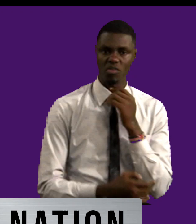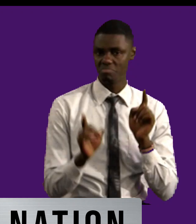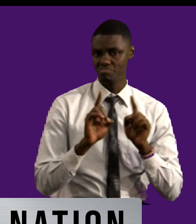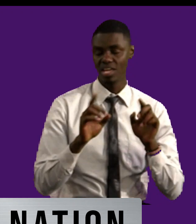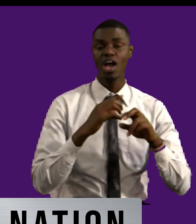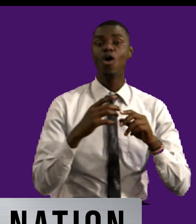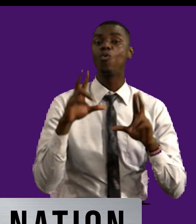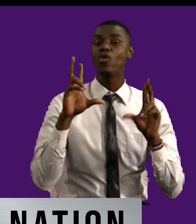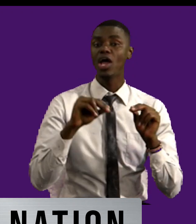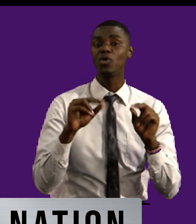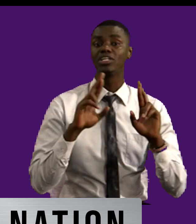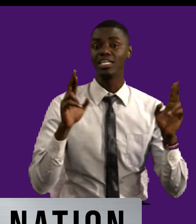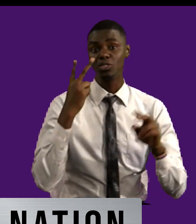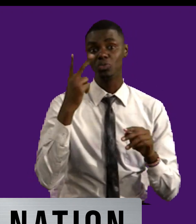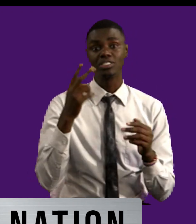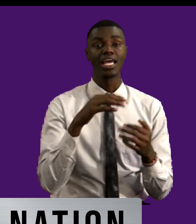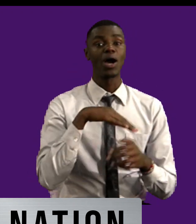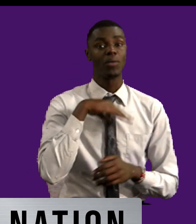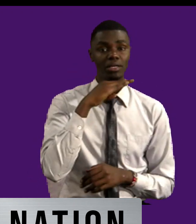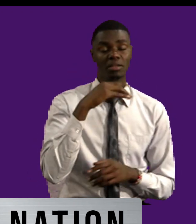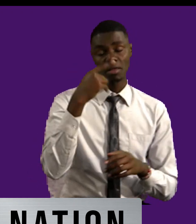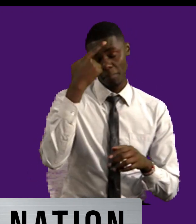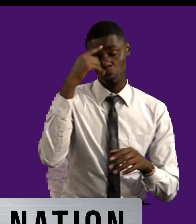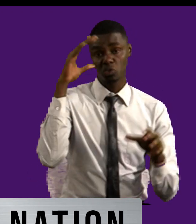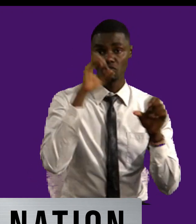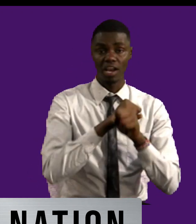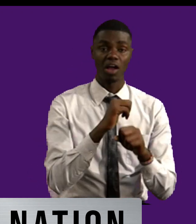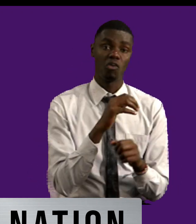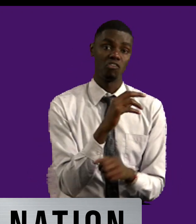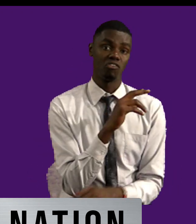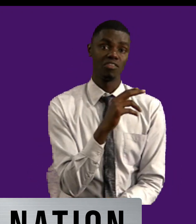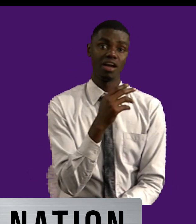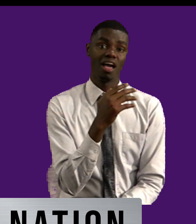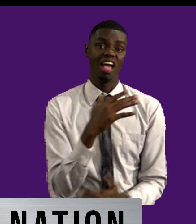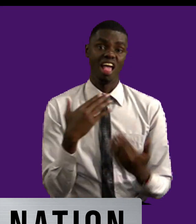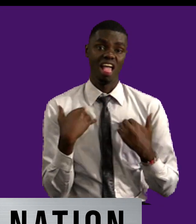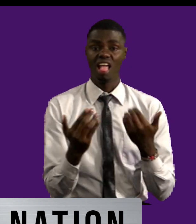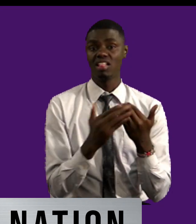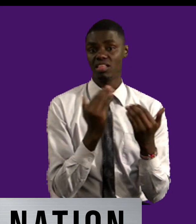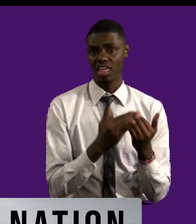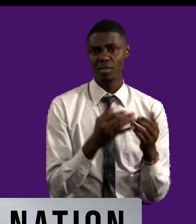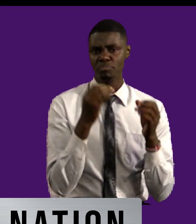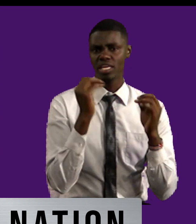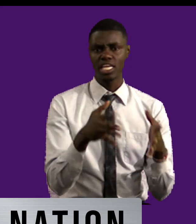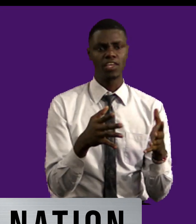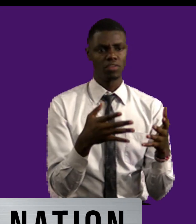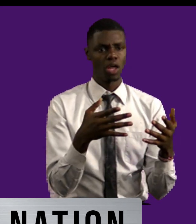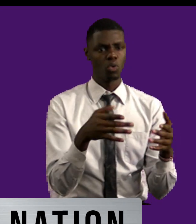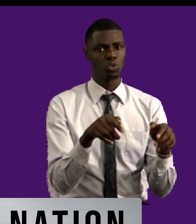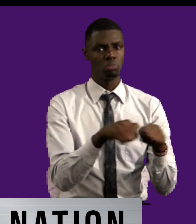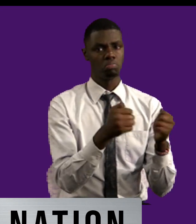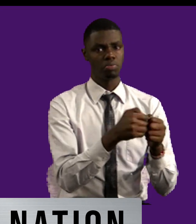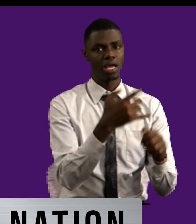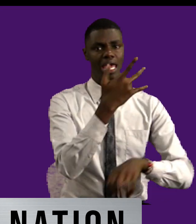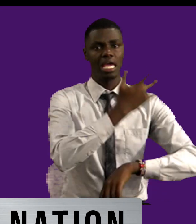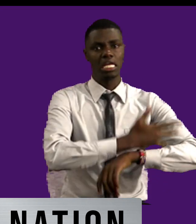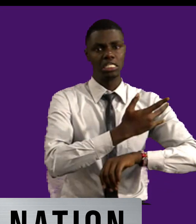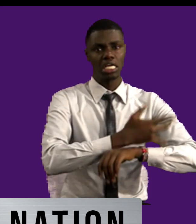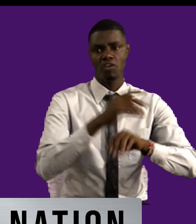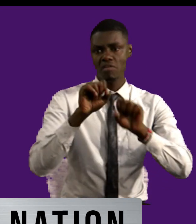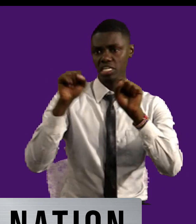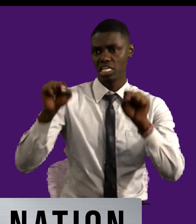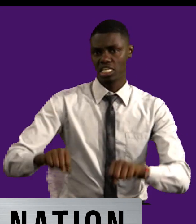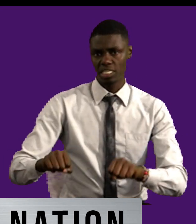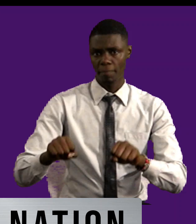ready to see our parents die due to lack of health care. When you paralyze an HIF and the